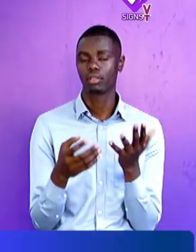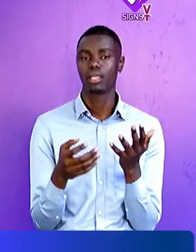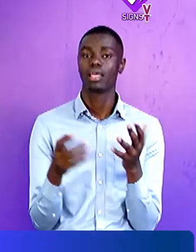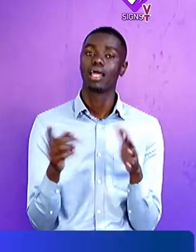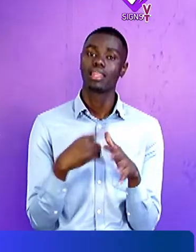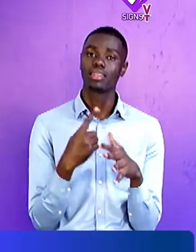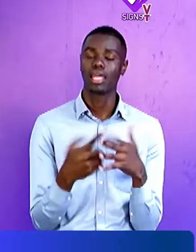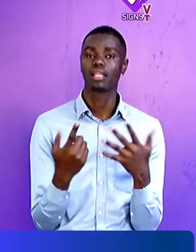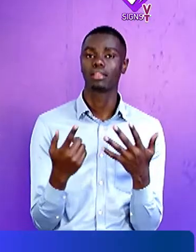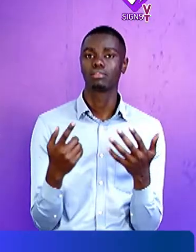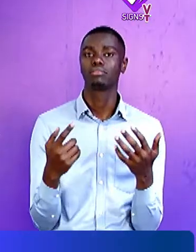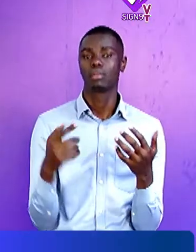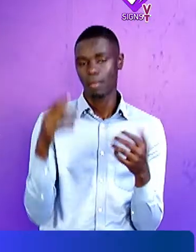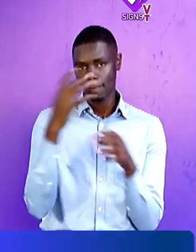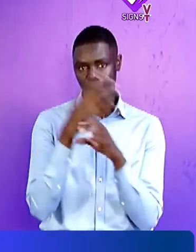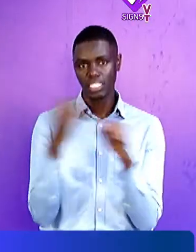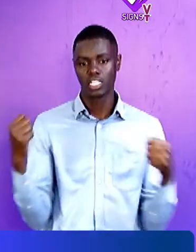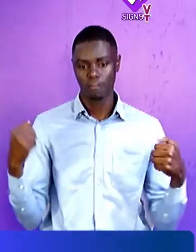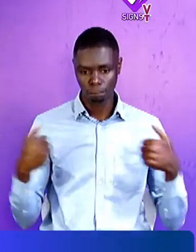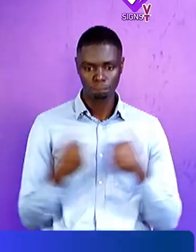to be combative instead of